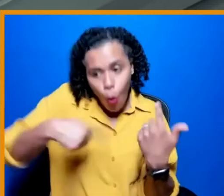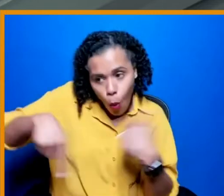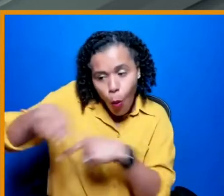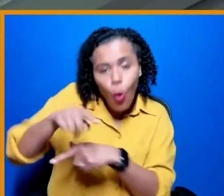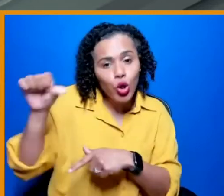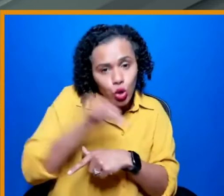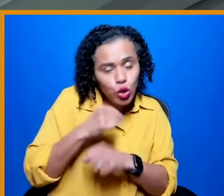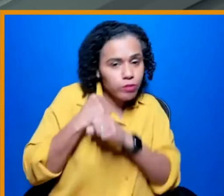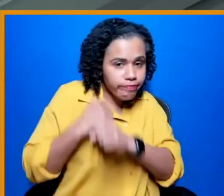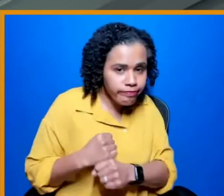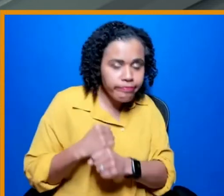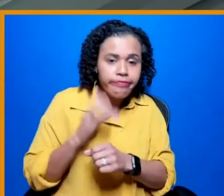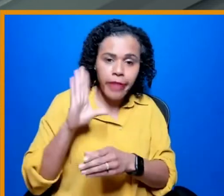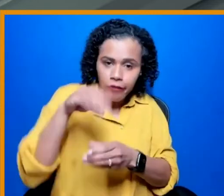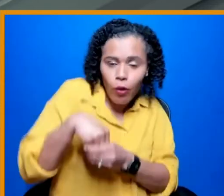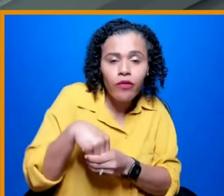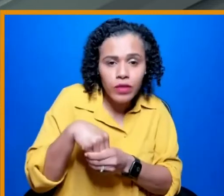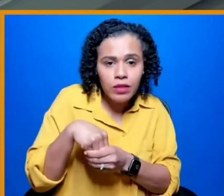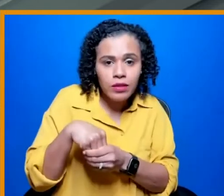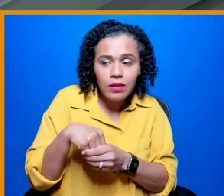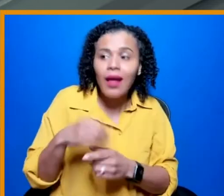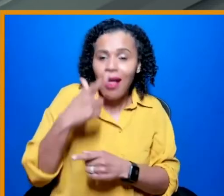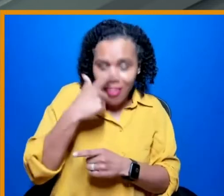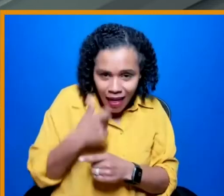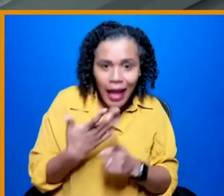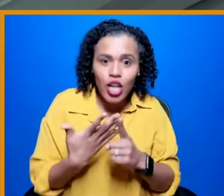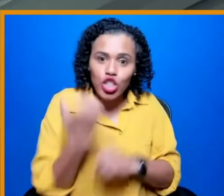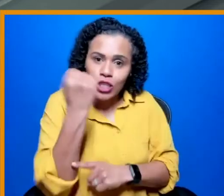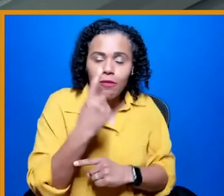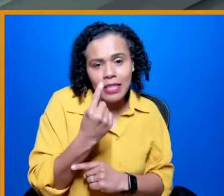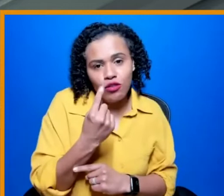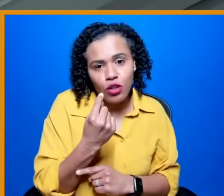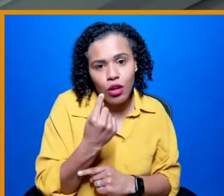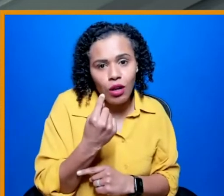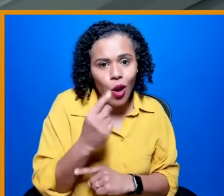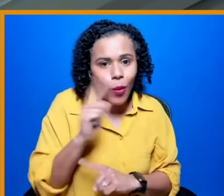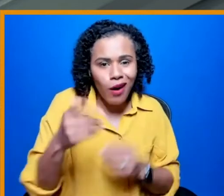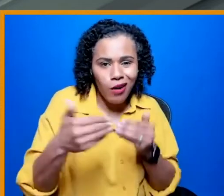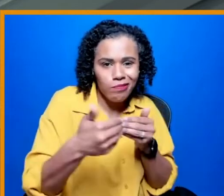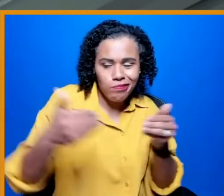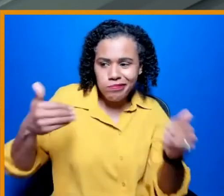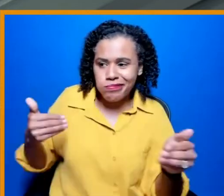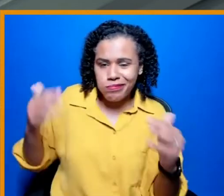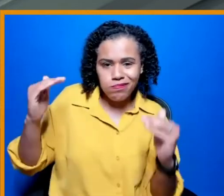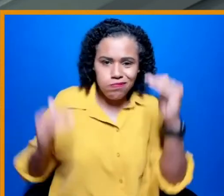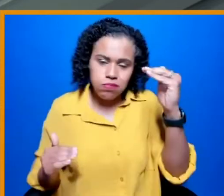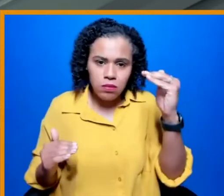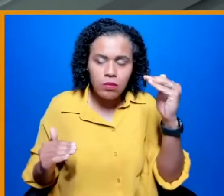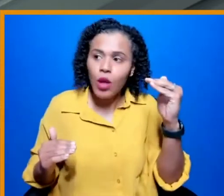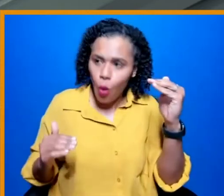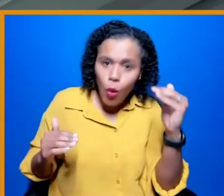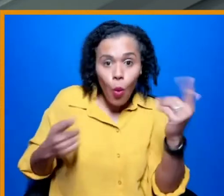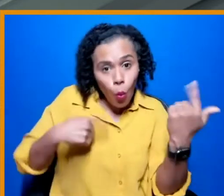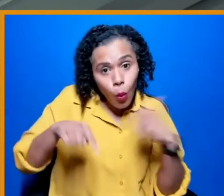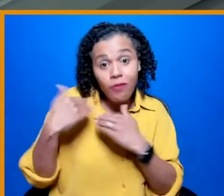to play their part, and is enabled to reach their potential. We have a responsibility to play our part